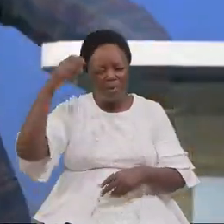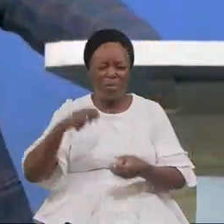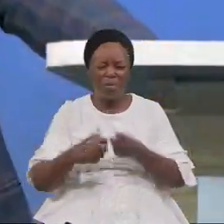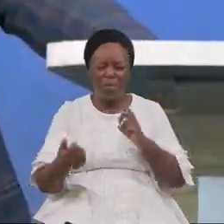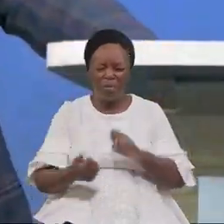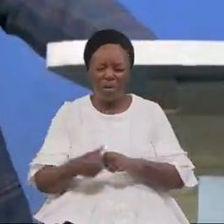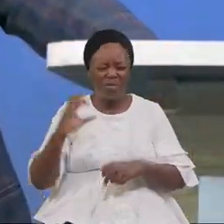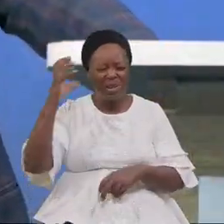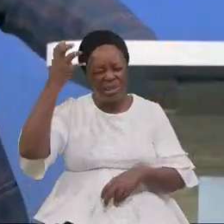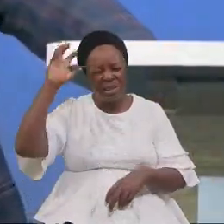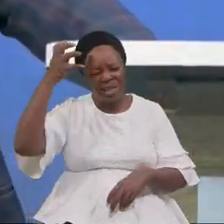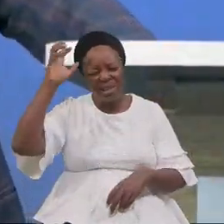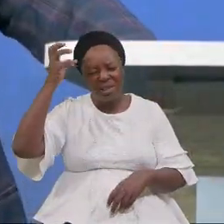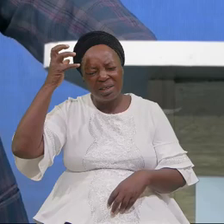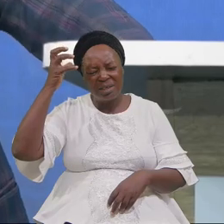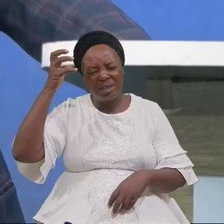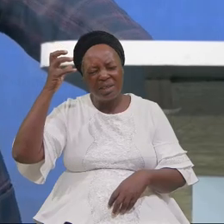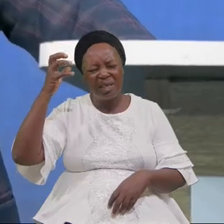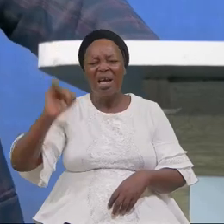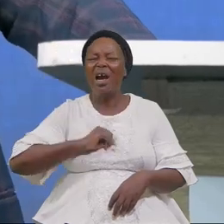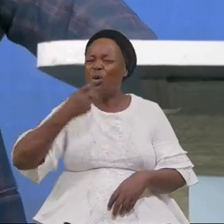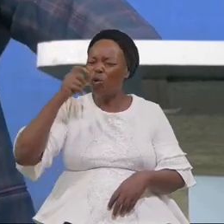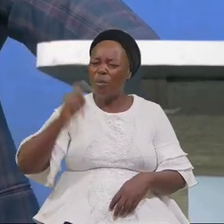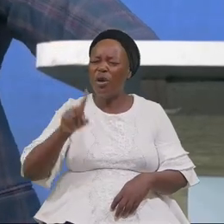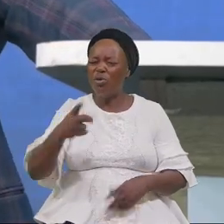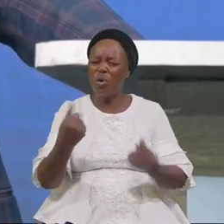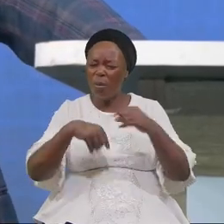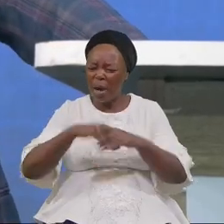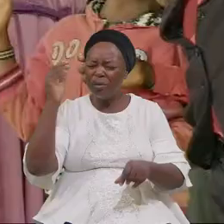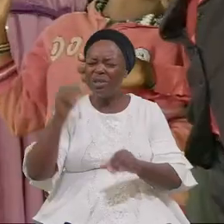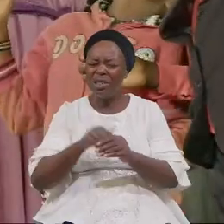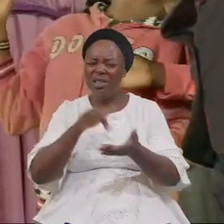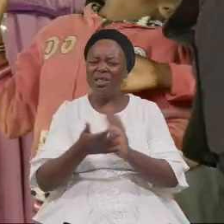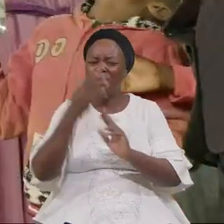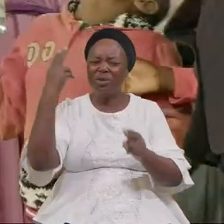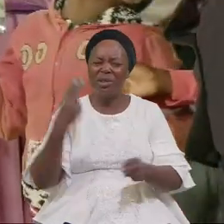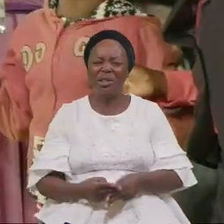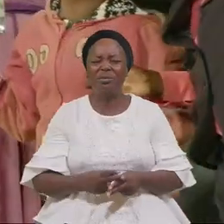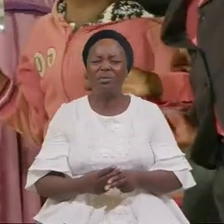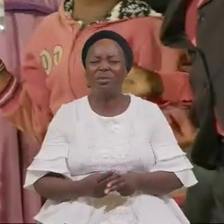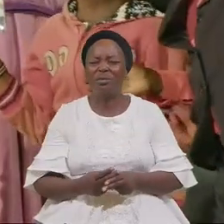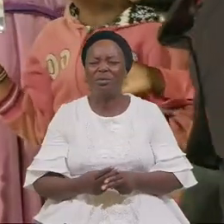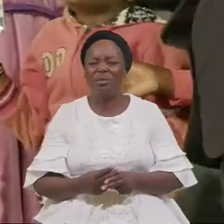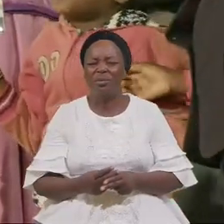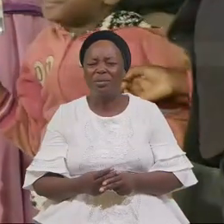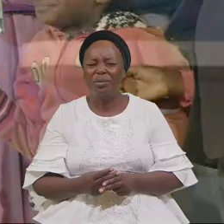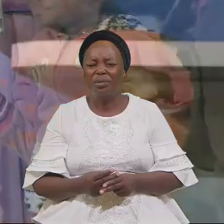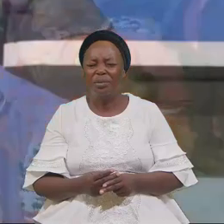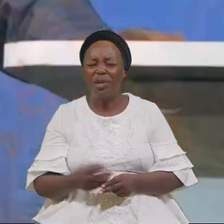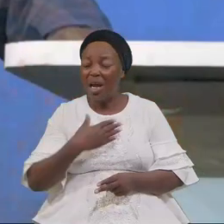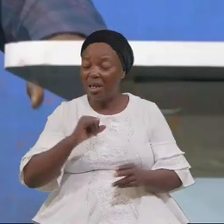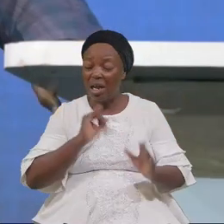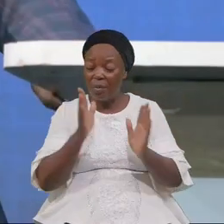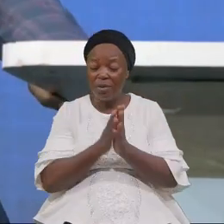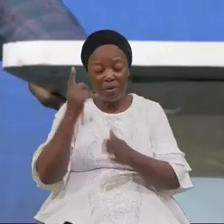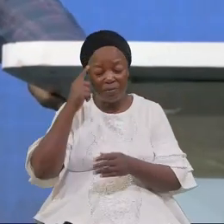insanity, I command you, come out in Jesus' name. And I pray for those who have